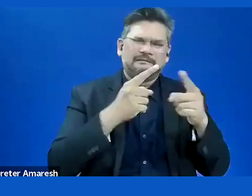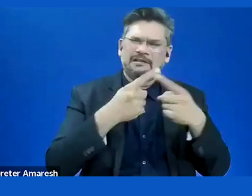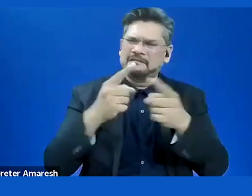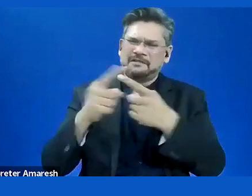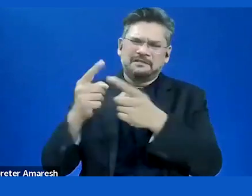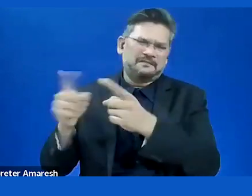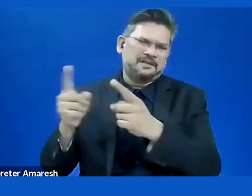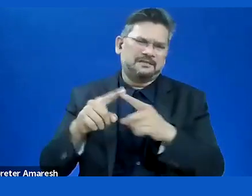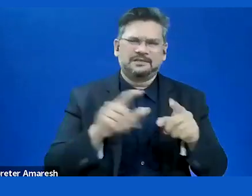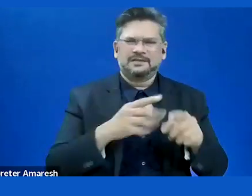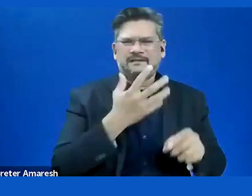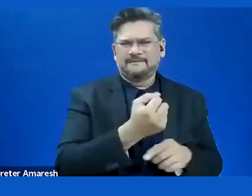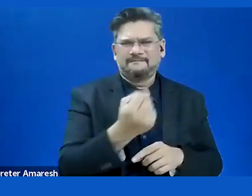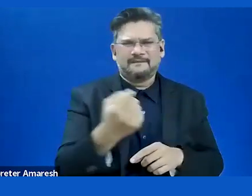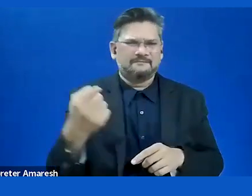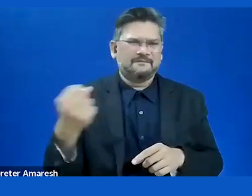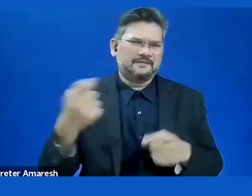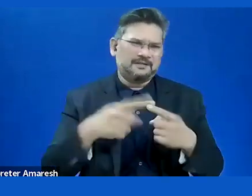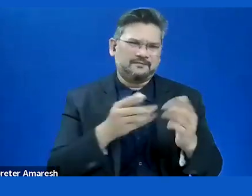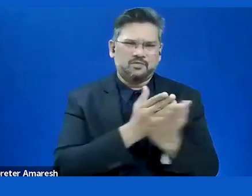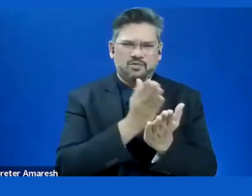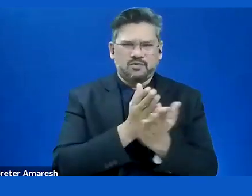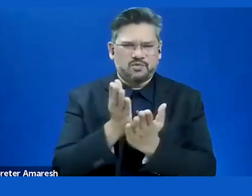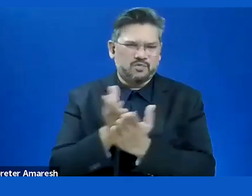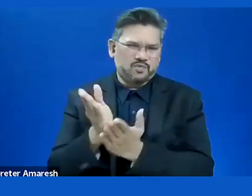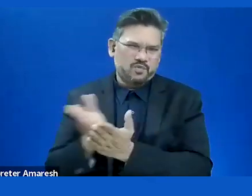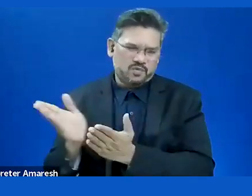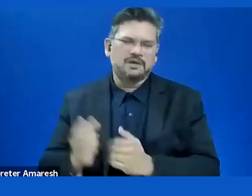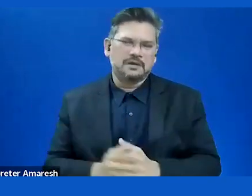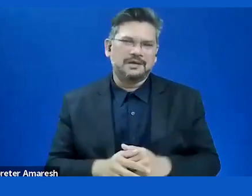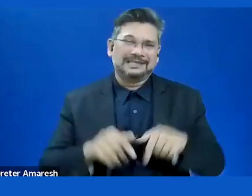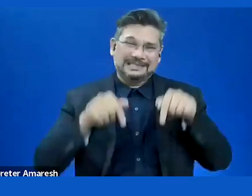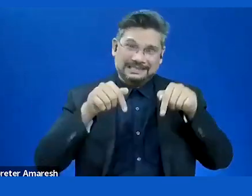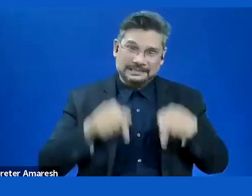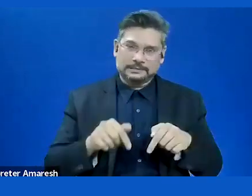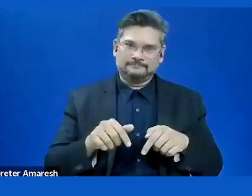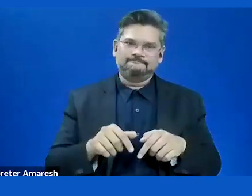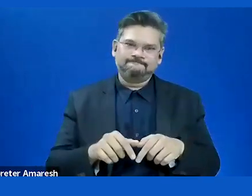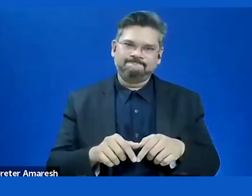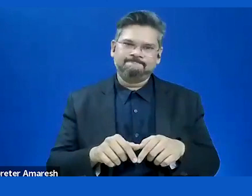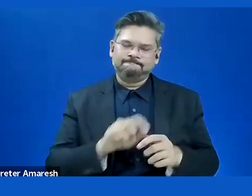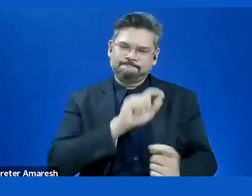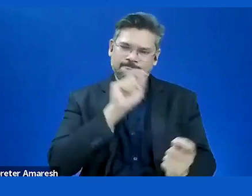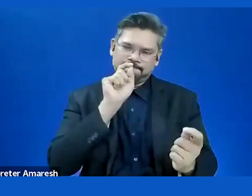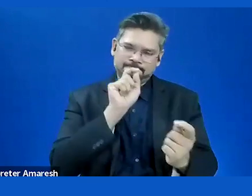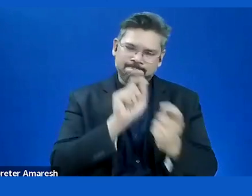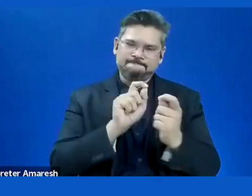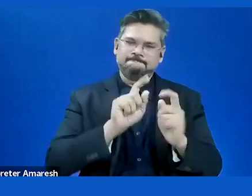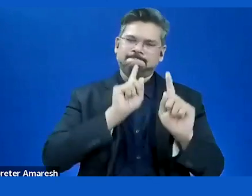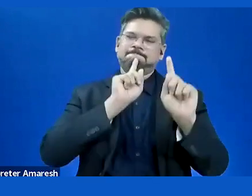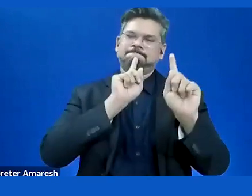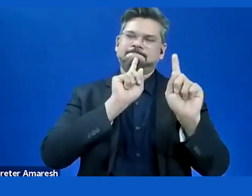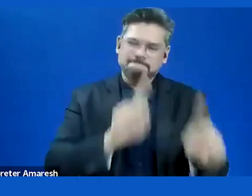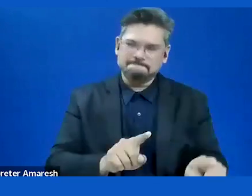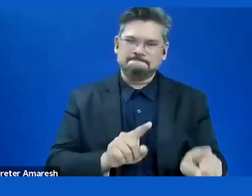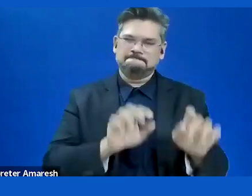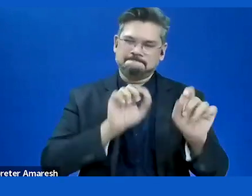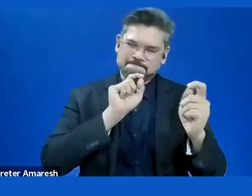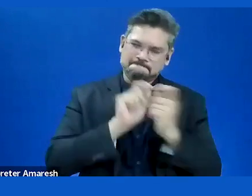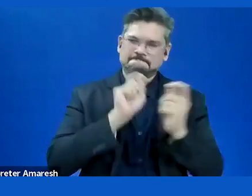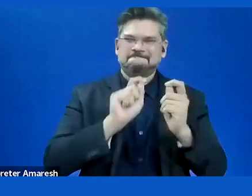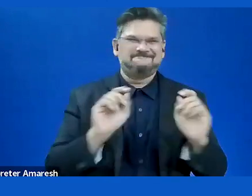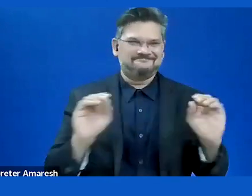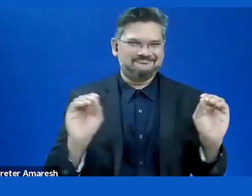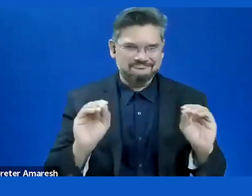I don't think there's a perfect answer for that. One thing that I spotted and kind